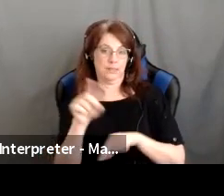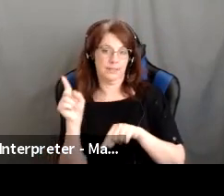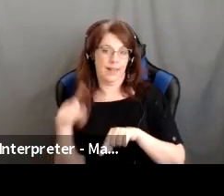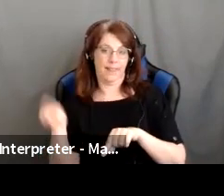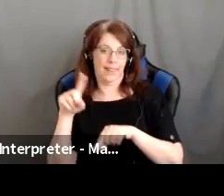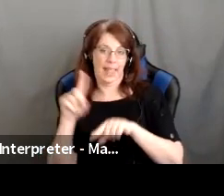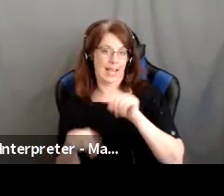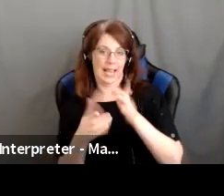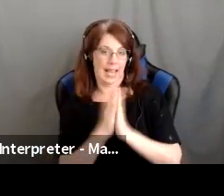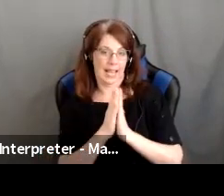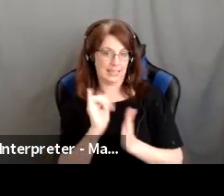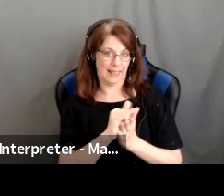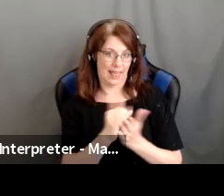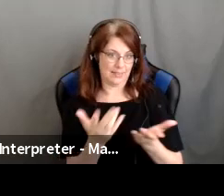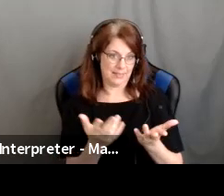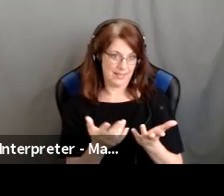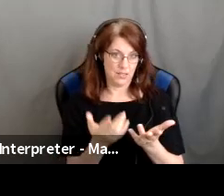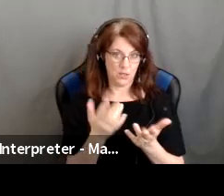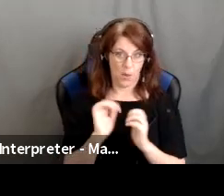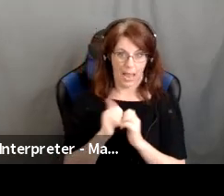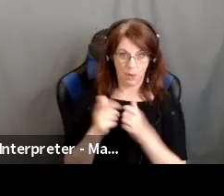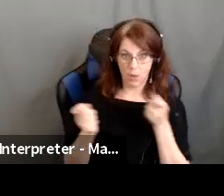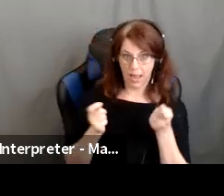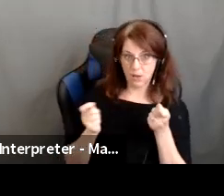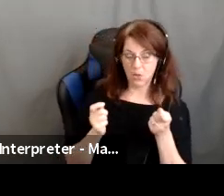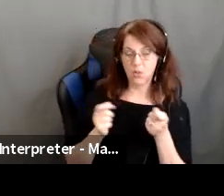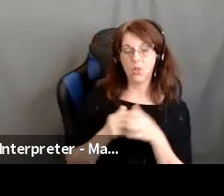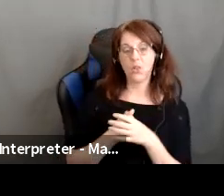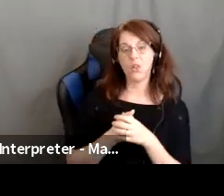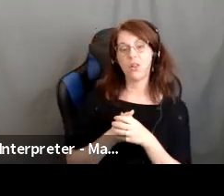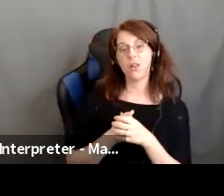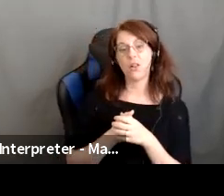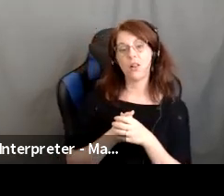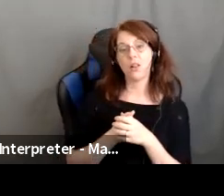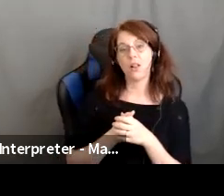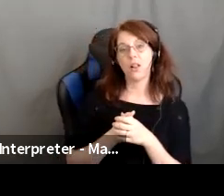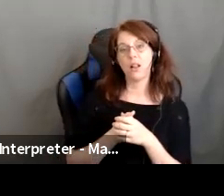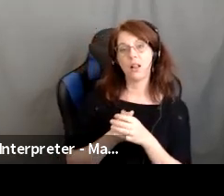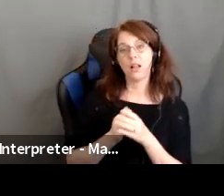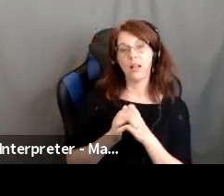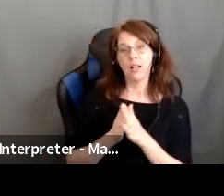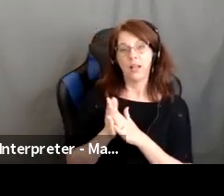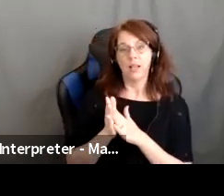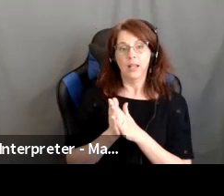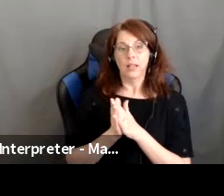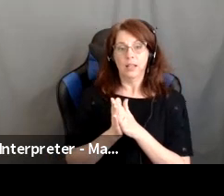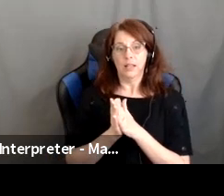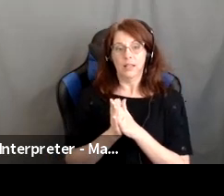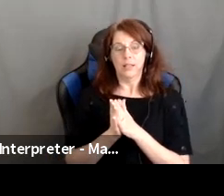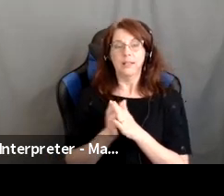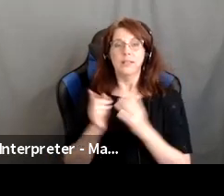And how you kind of want to do that is you kind of want to answer that, you